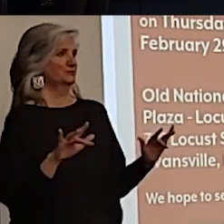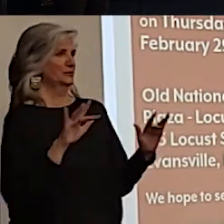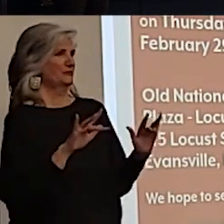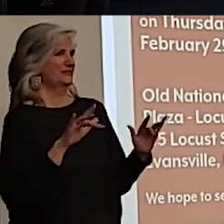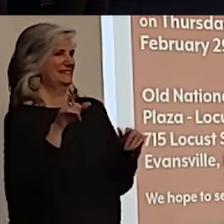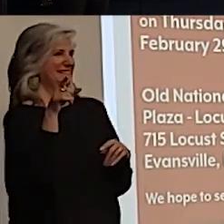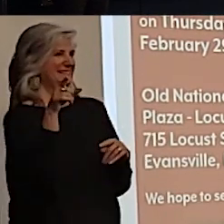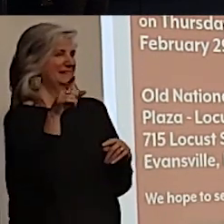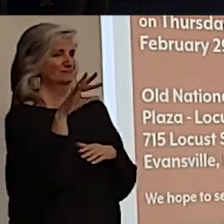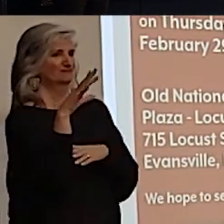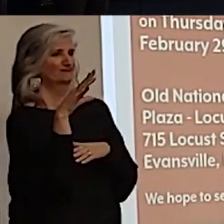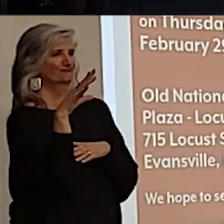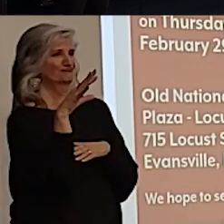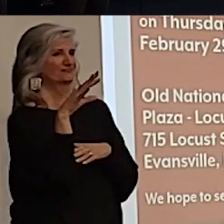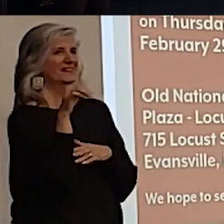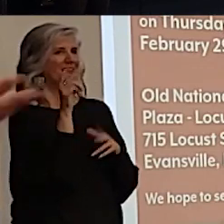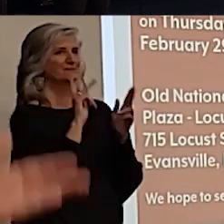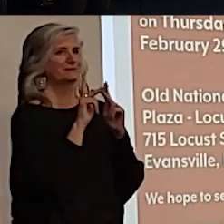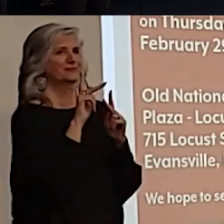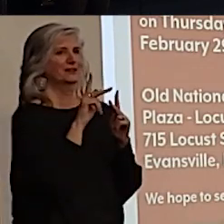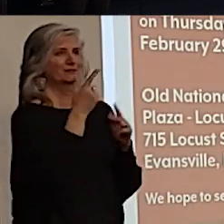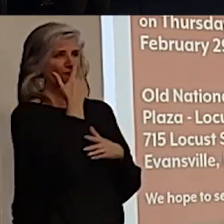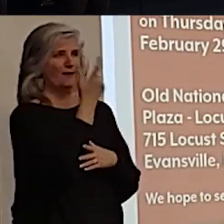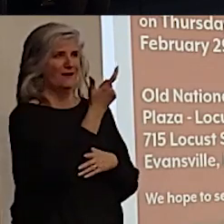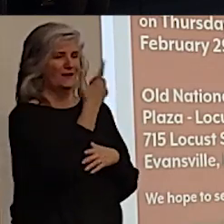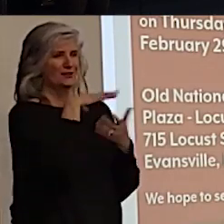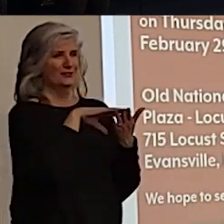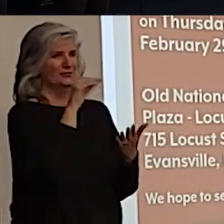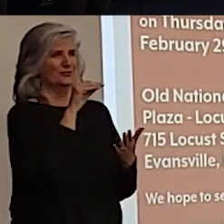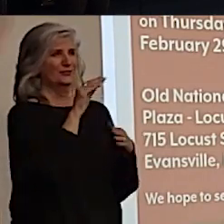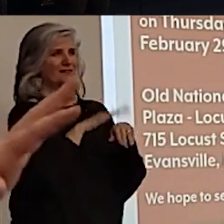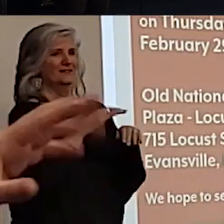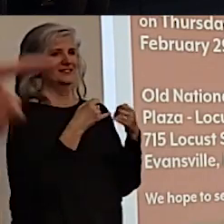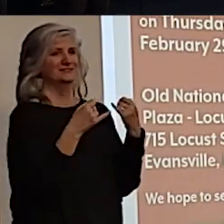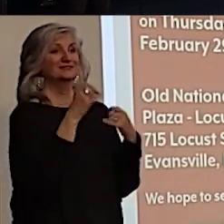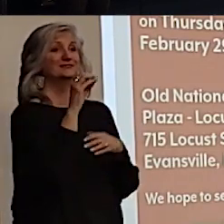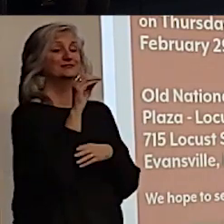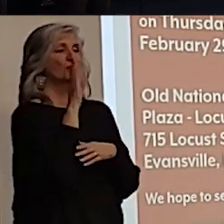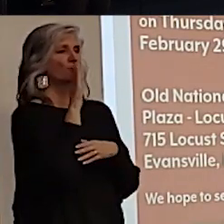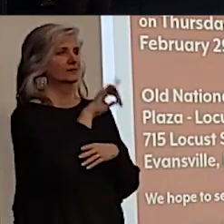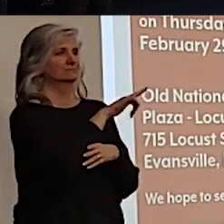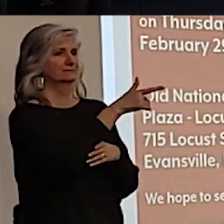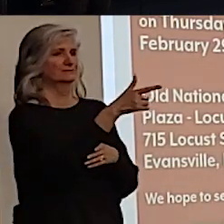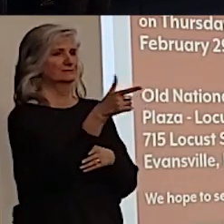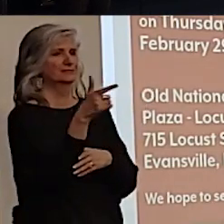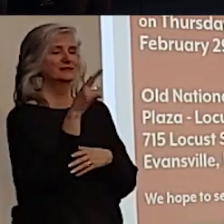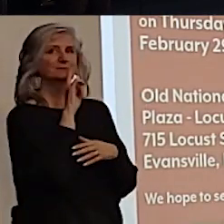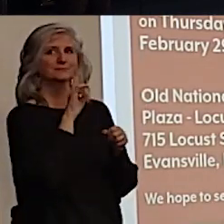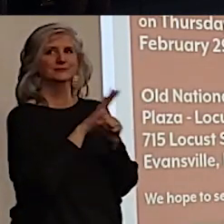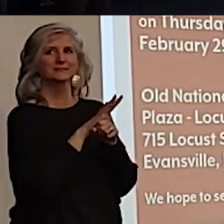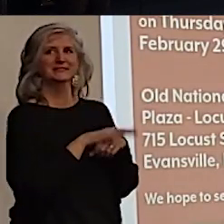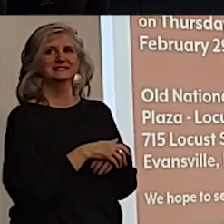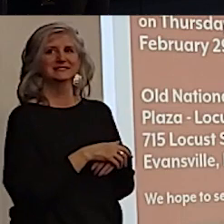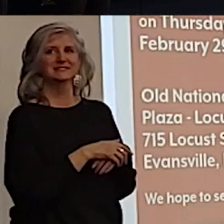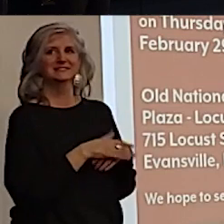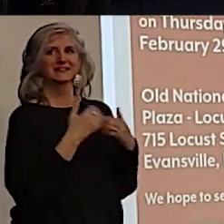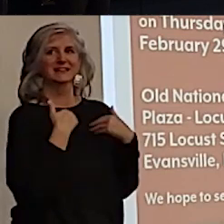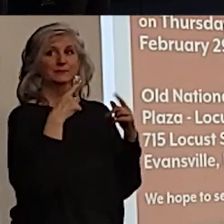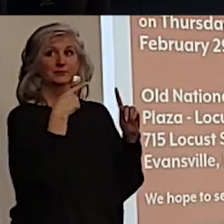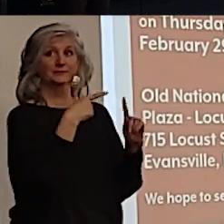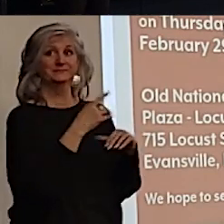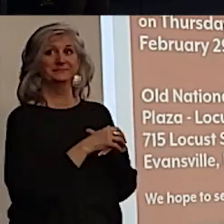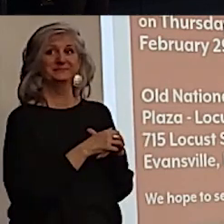Bryce. Other folks can watch it and learn from it online. So I will get to everyone, we promise. I had a point.